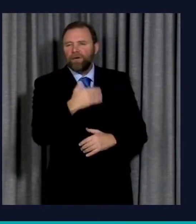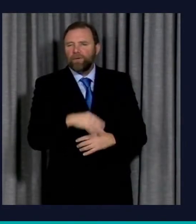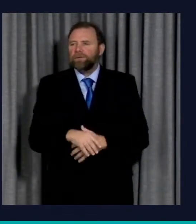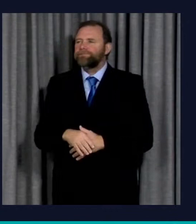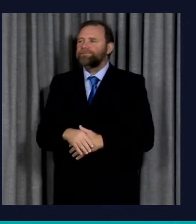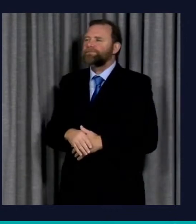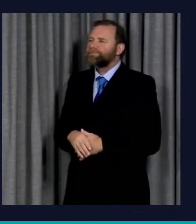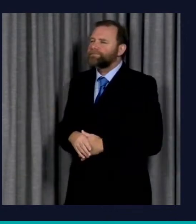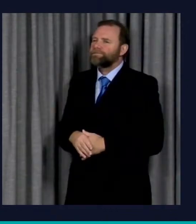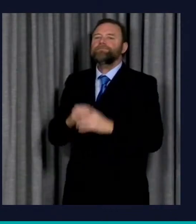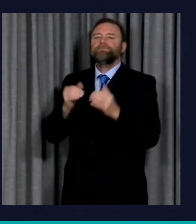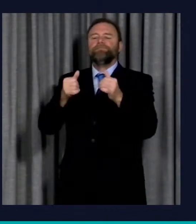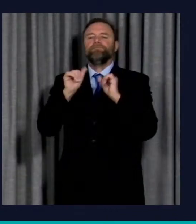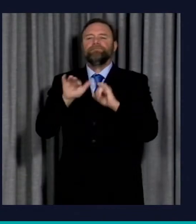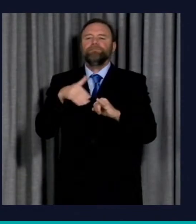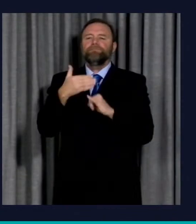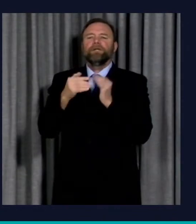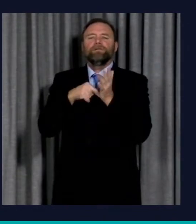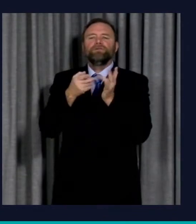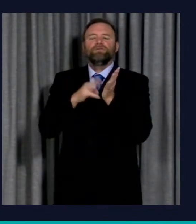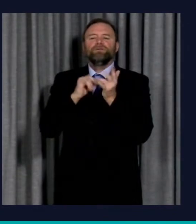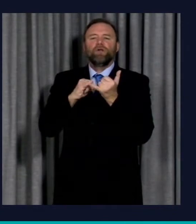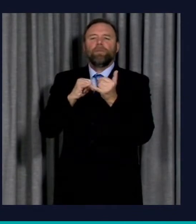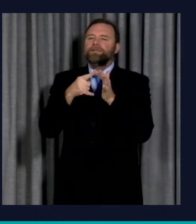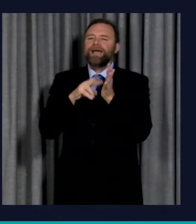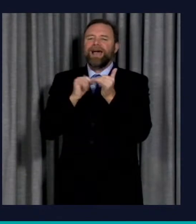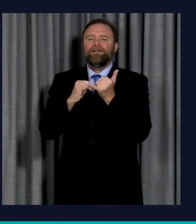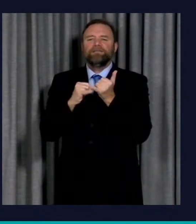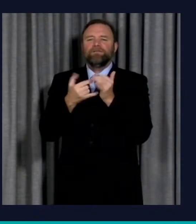ola heddi, draw I Thomas Evans, S4C.